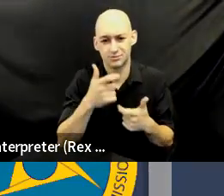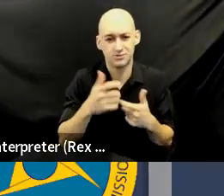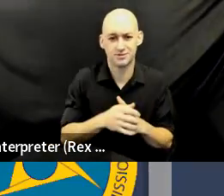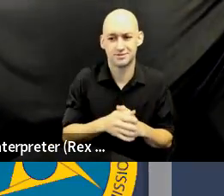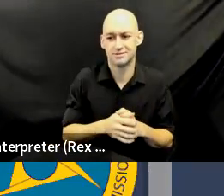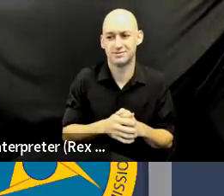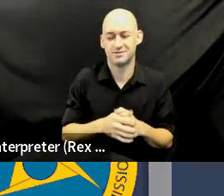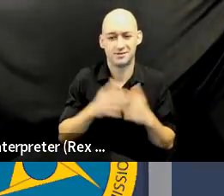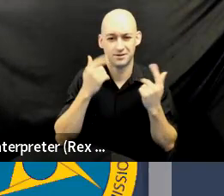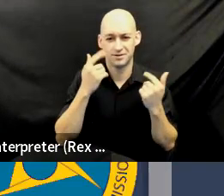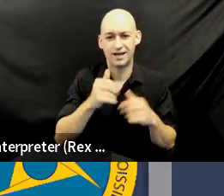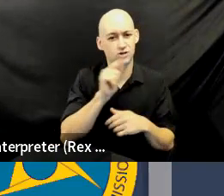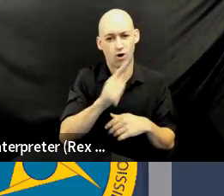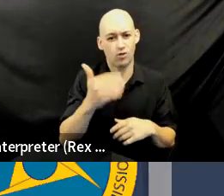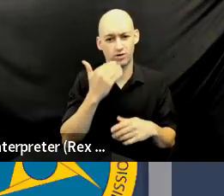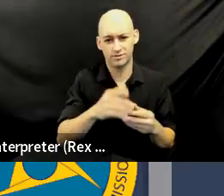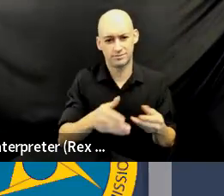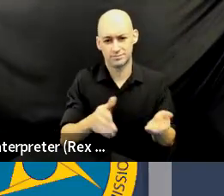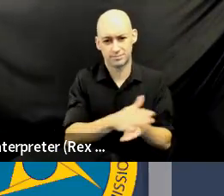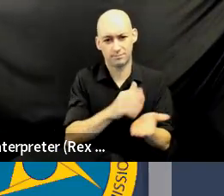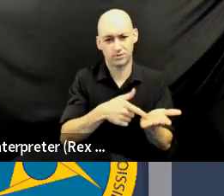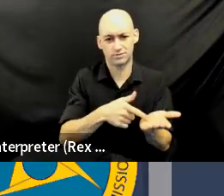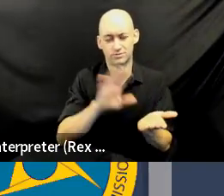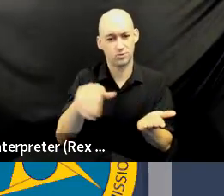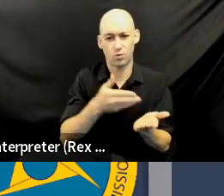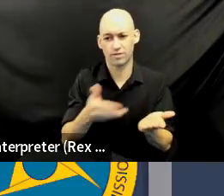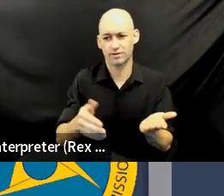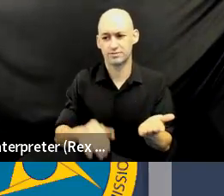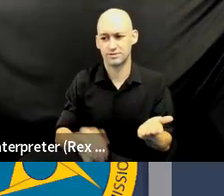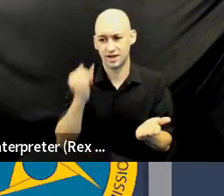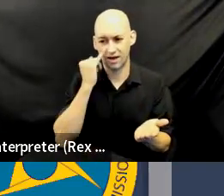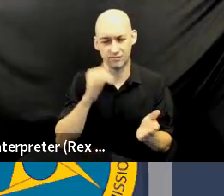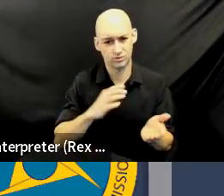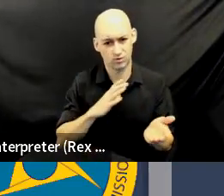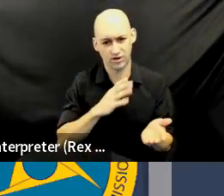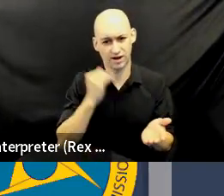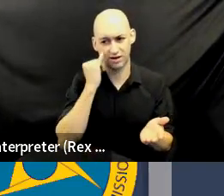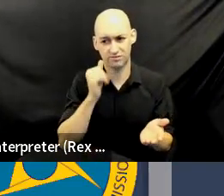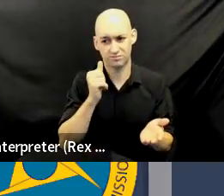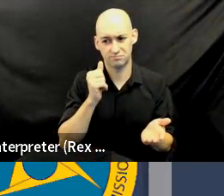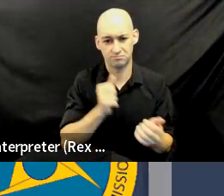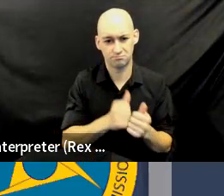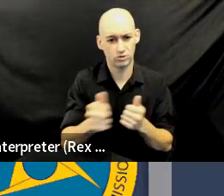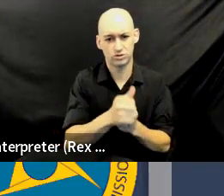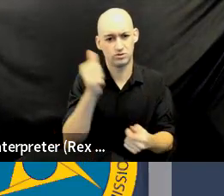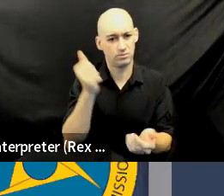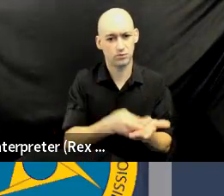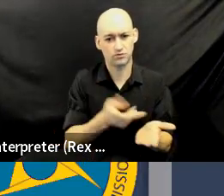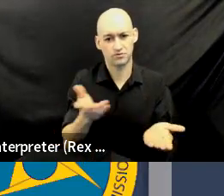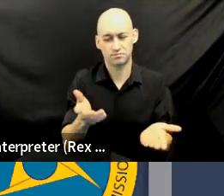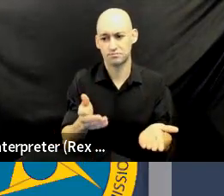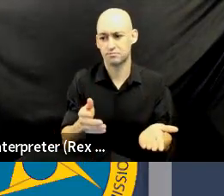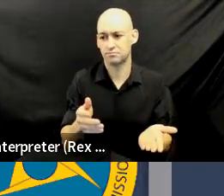And it's all good. It is. Yeah. So I'd like to, if it's okay, I'd like to make a motion that we approve it. Unless we have just to public the-